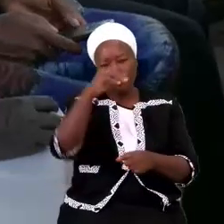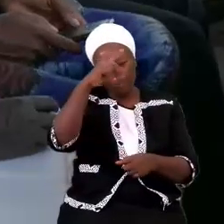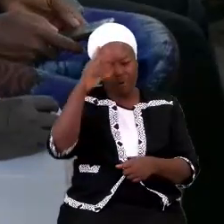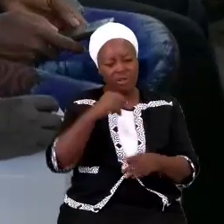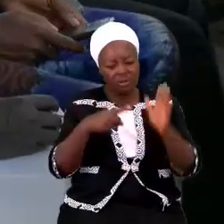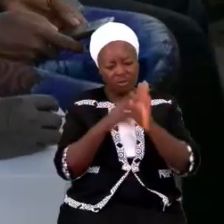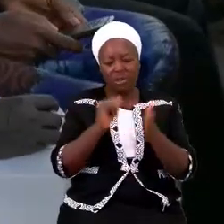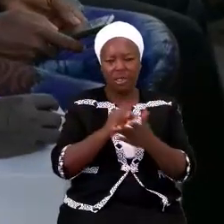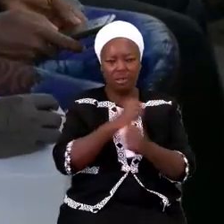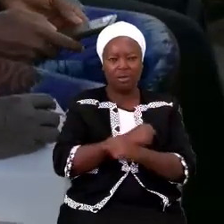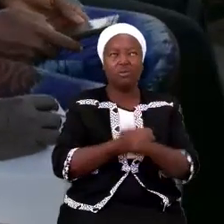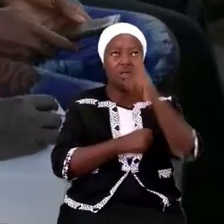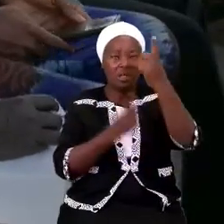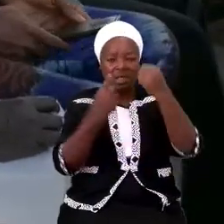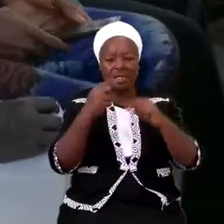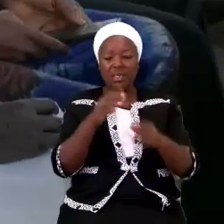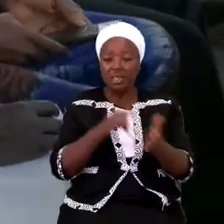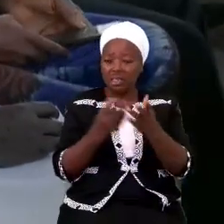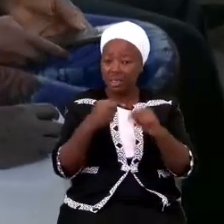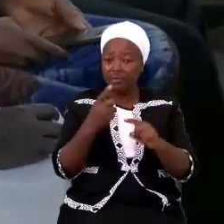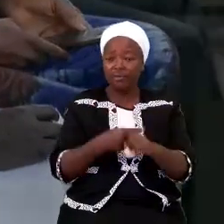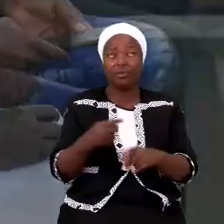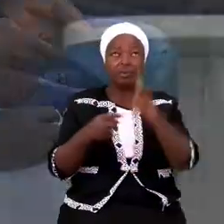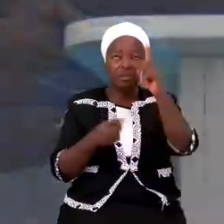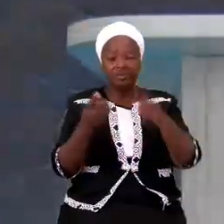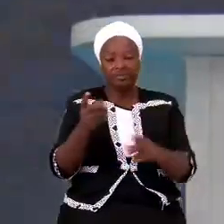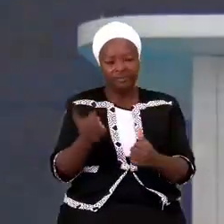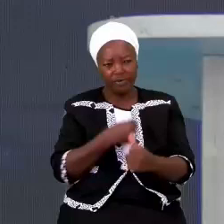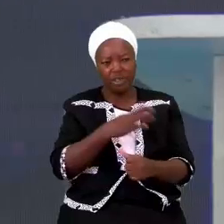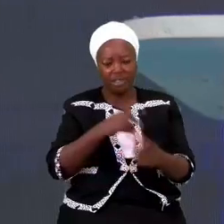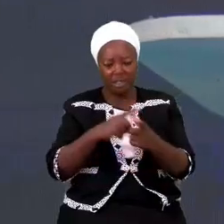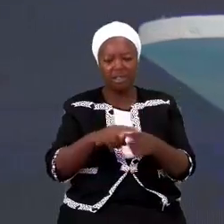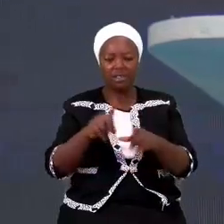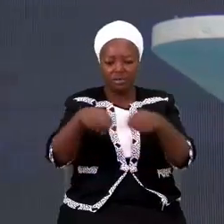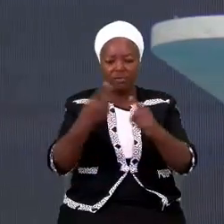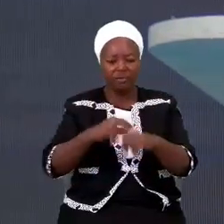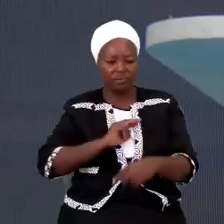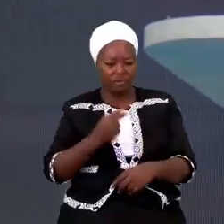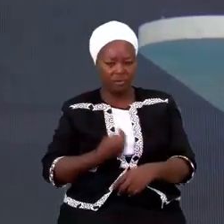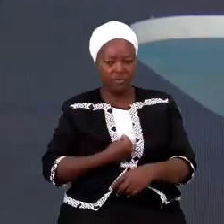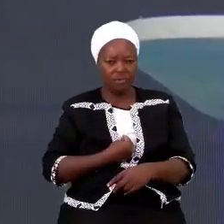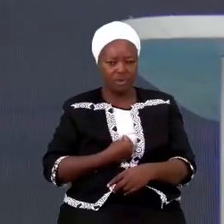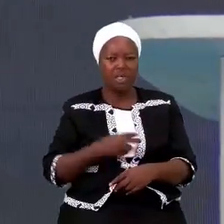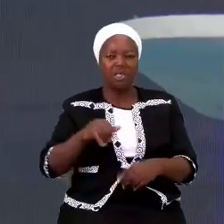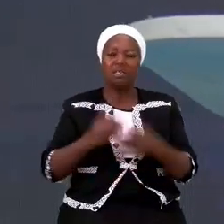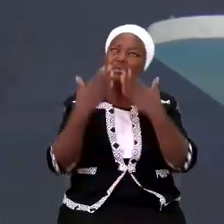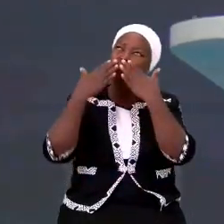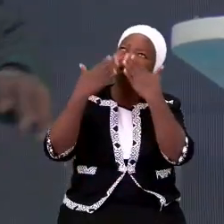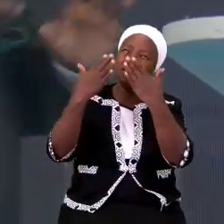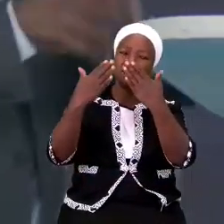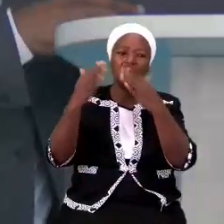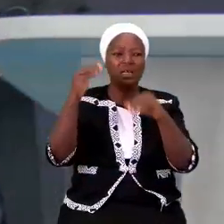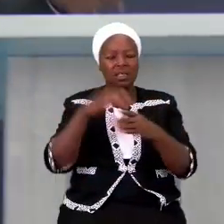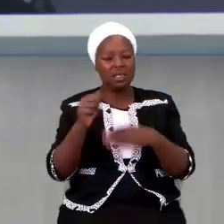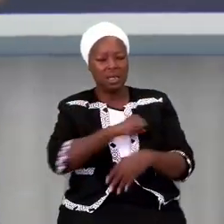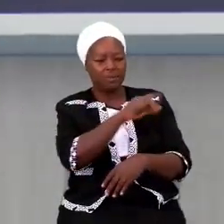in gratitude, in appreciation, in love, because of what he has done. Now